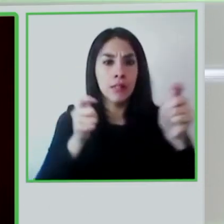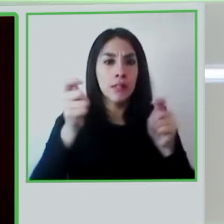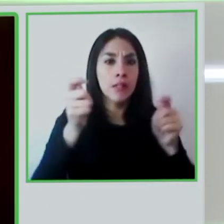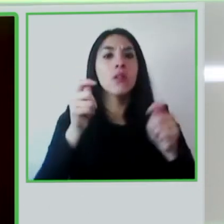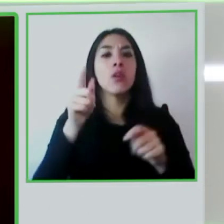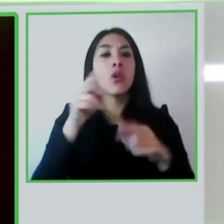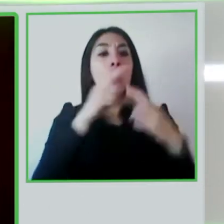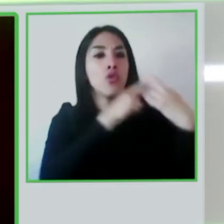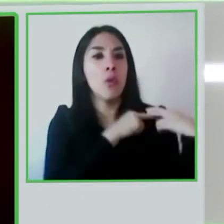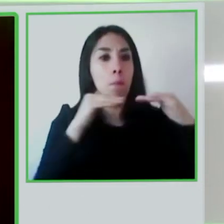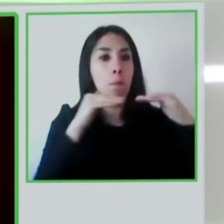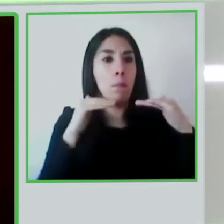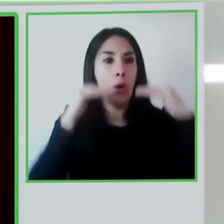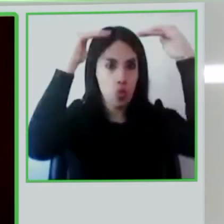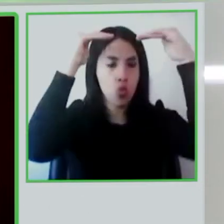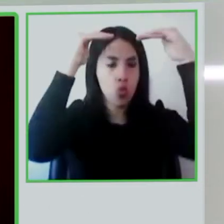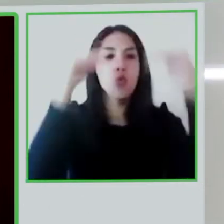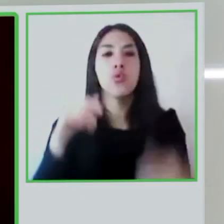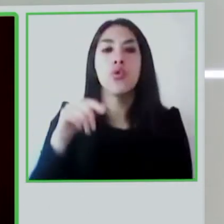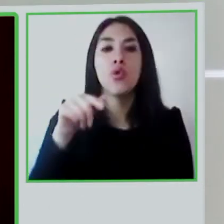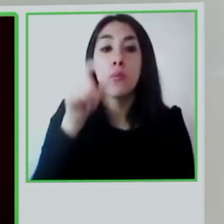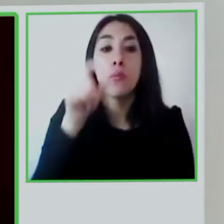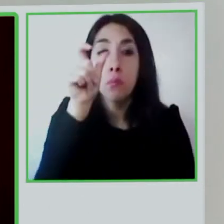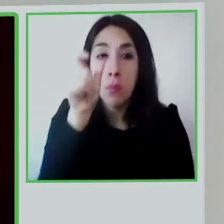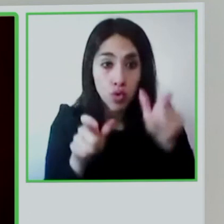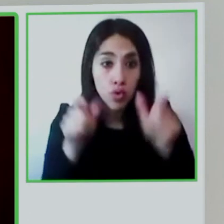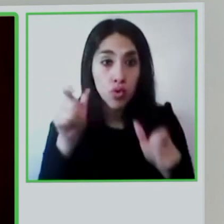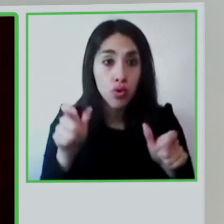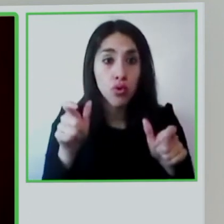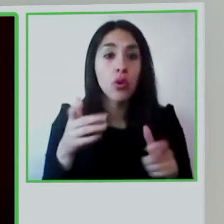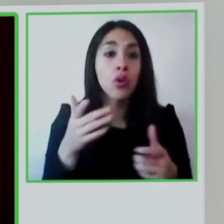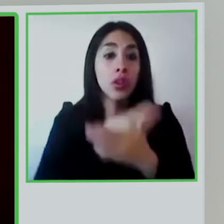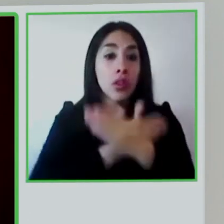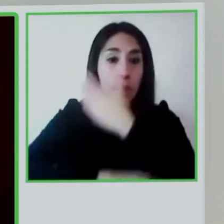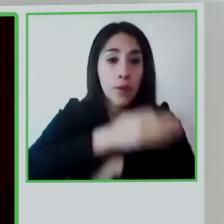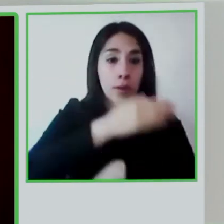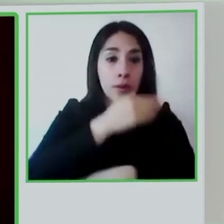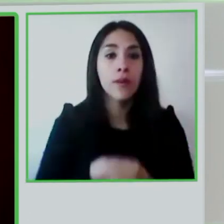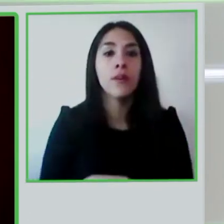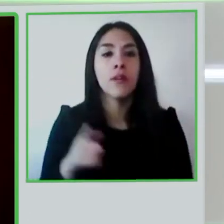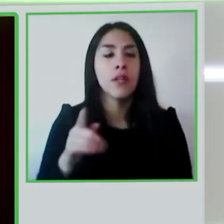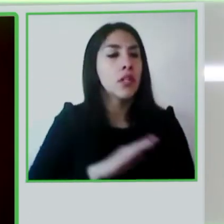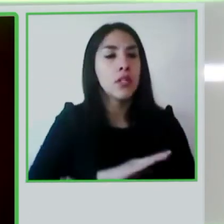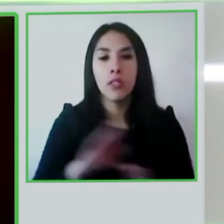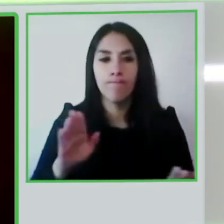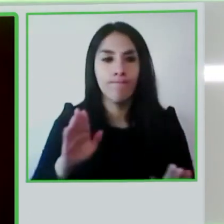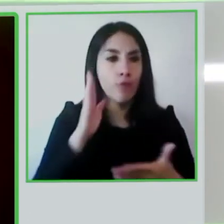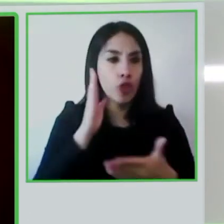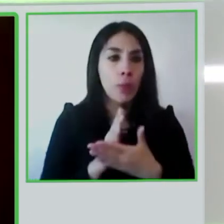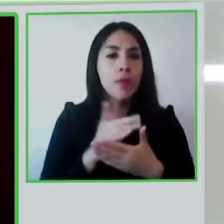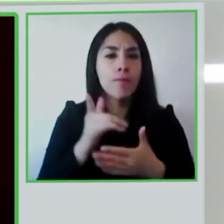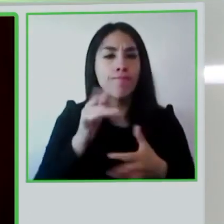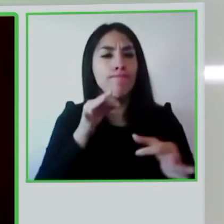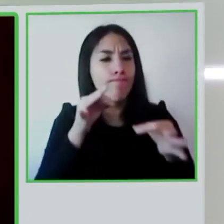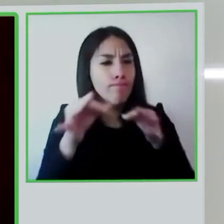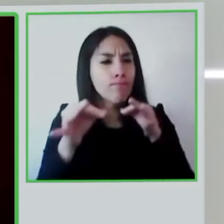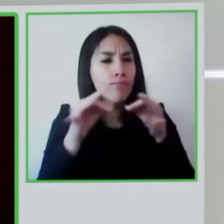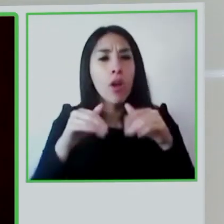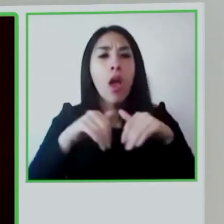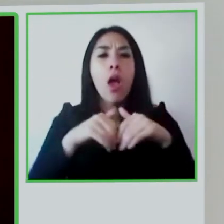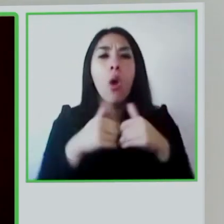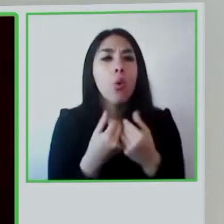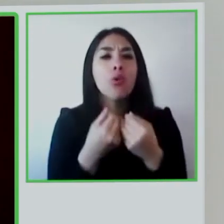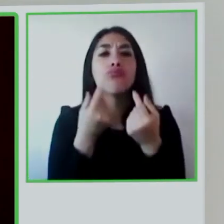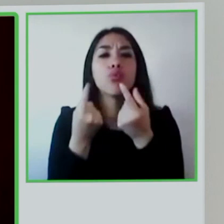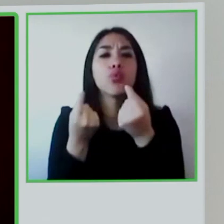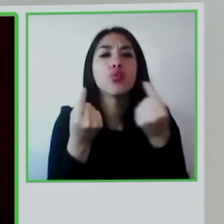skill, and anyone should tell us what they need and what we can do to improve their work performance. And